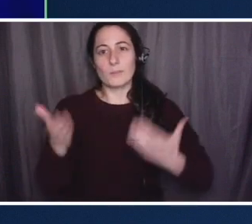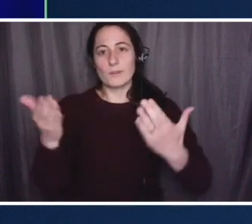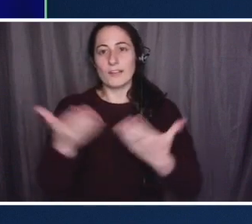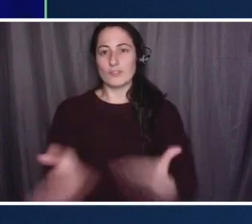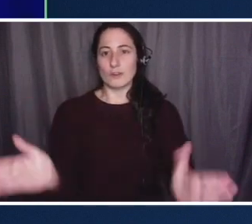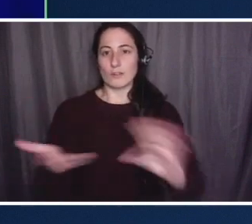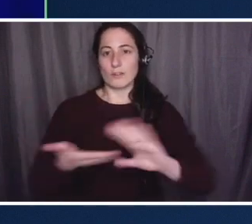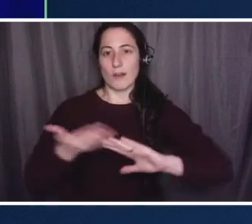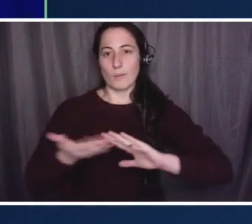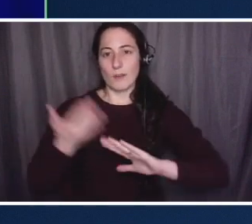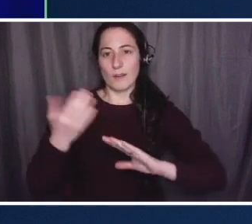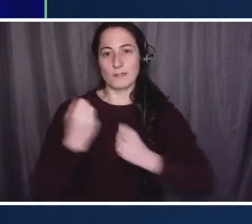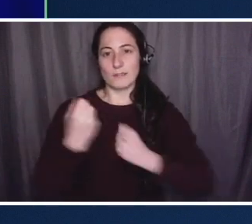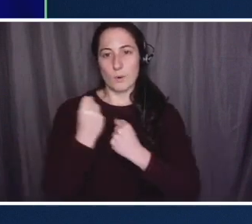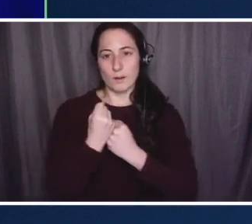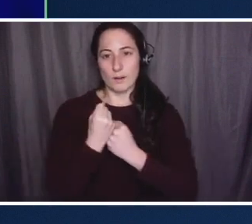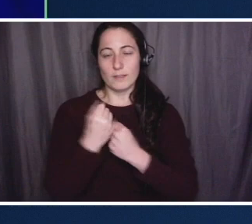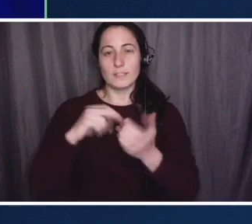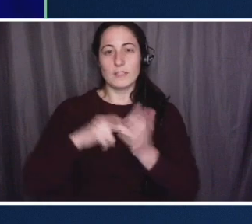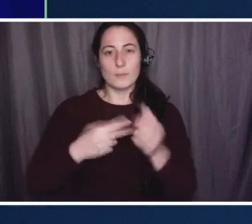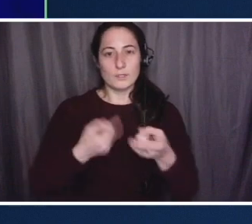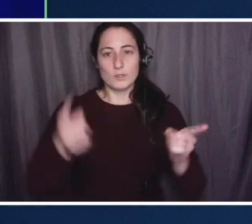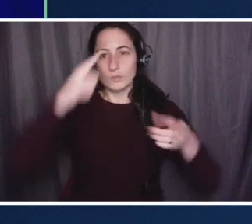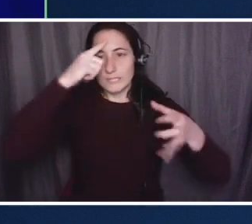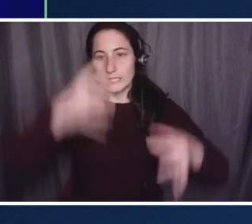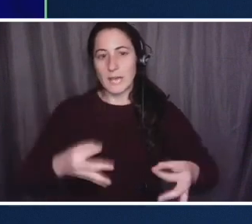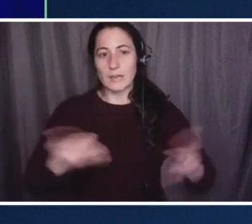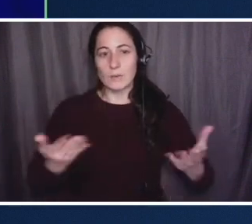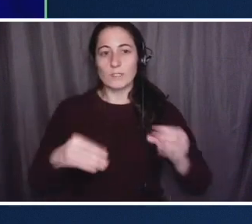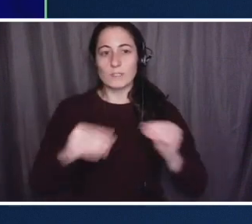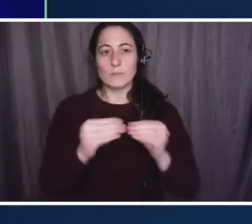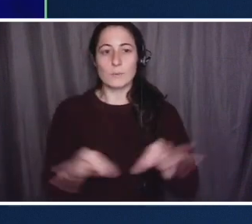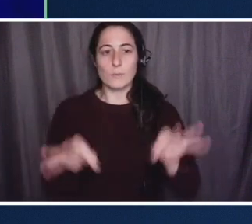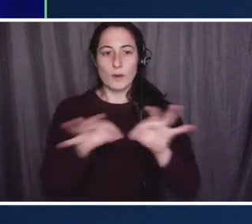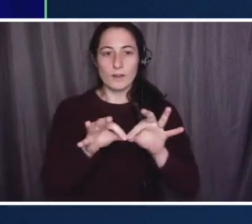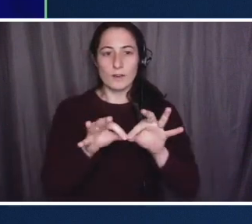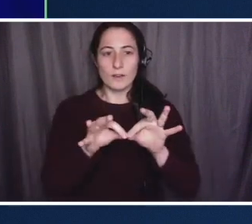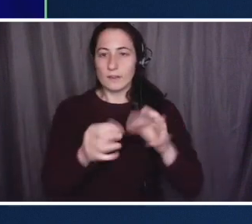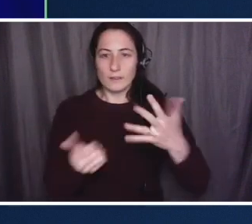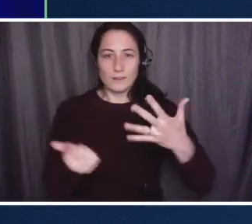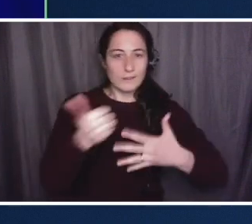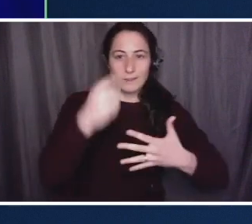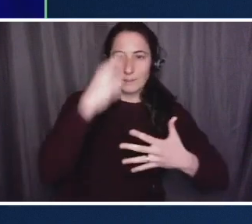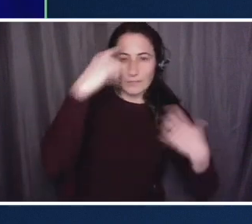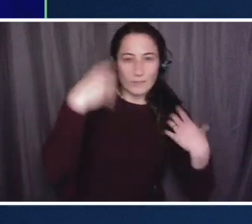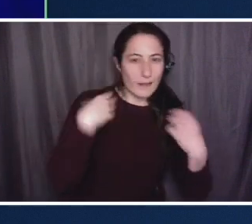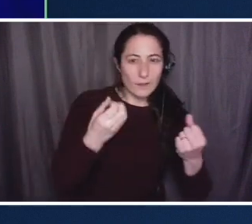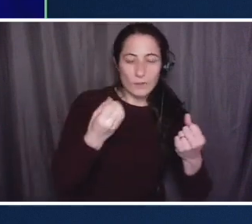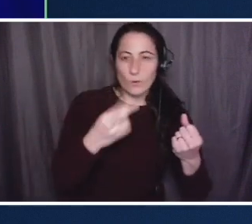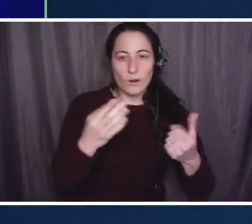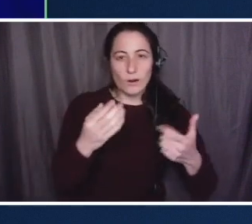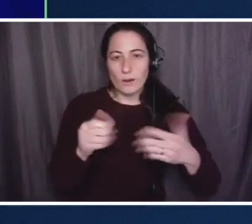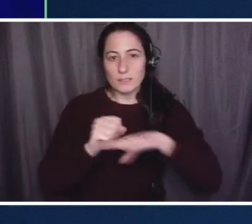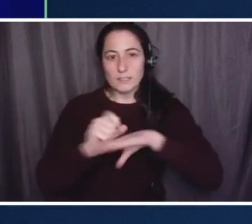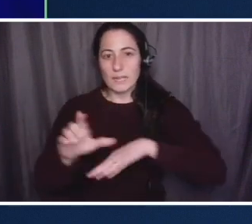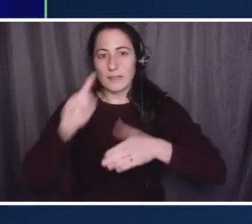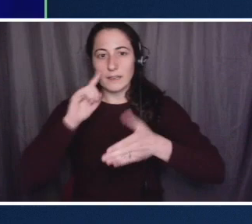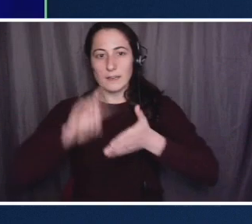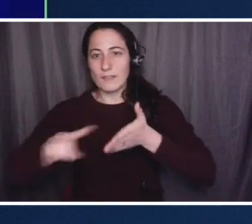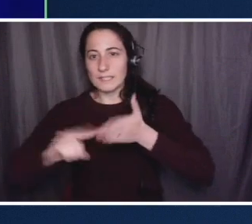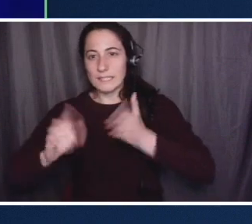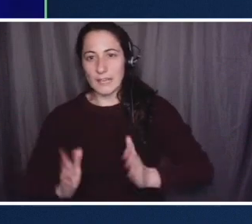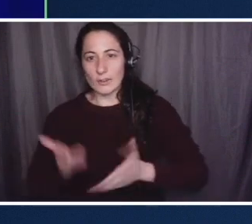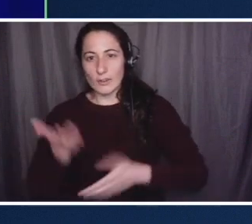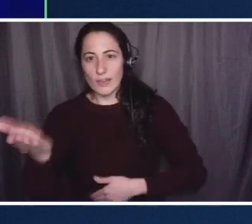get to decide what is most important, rather than do I prioritize mental health or do I prioritize sending an investigator to the field, right? How do we think